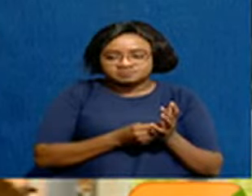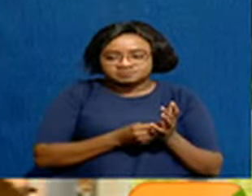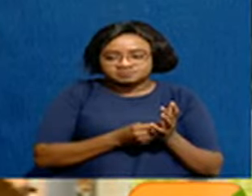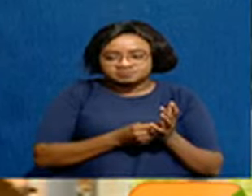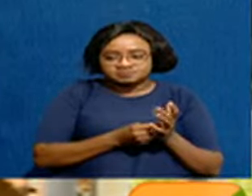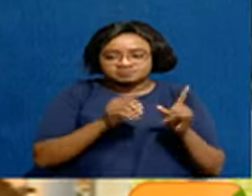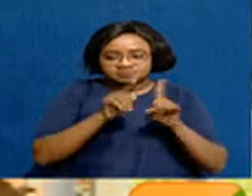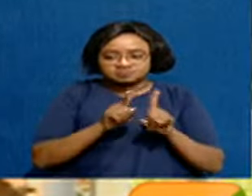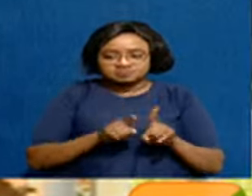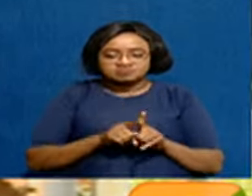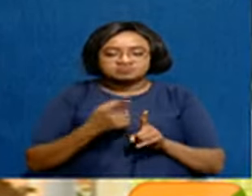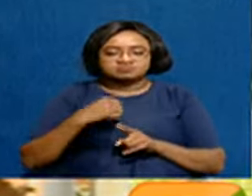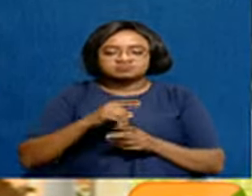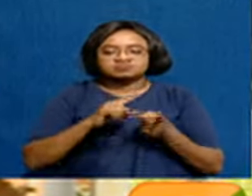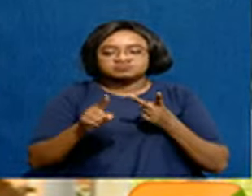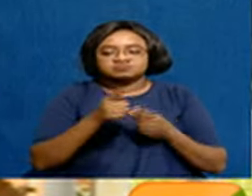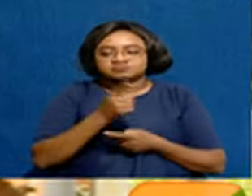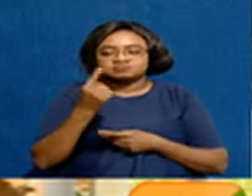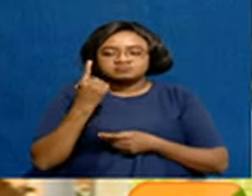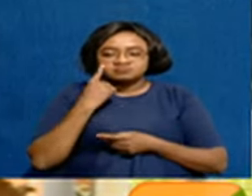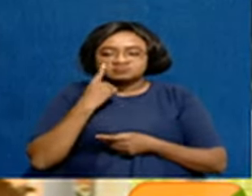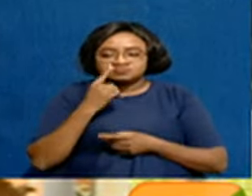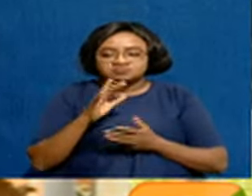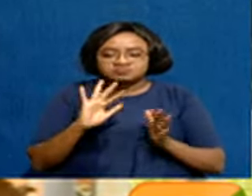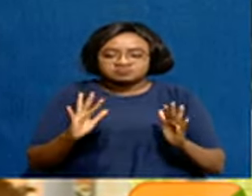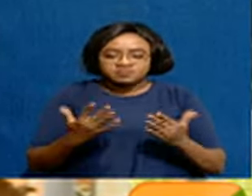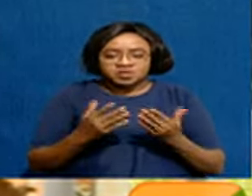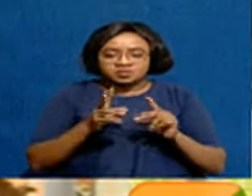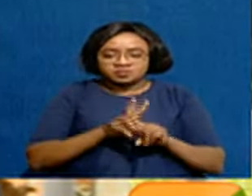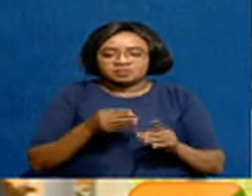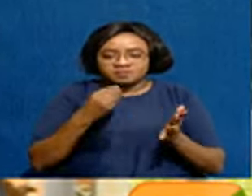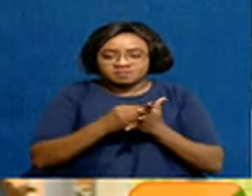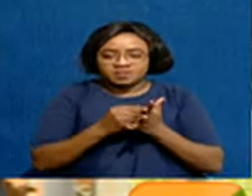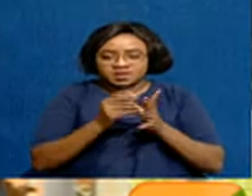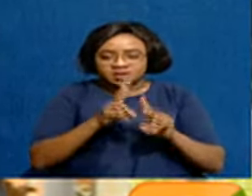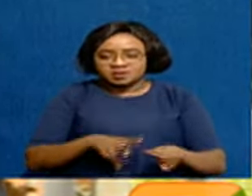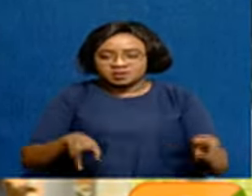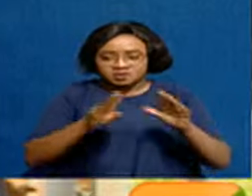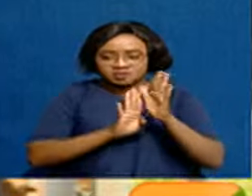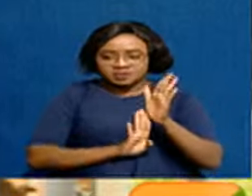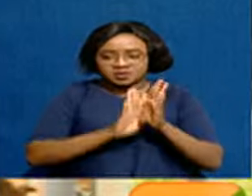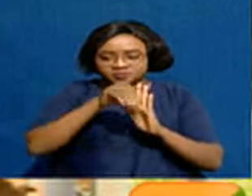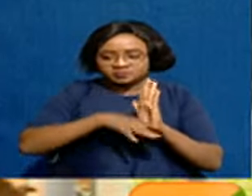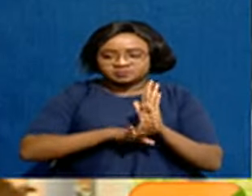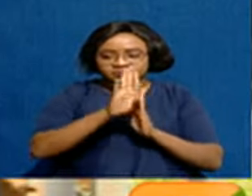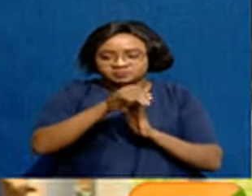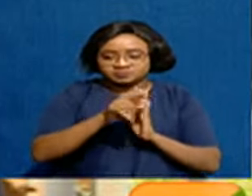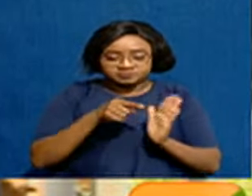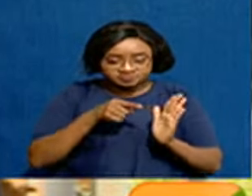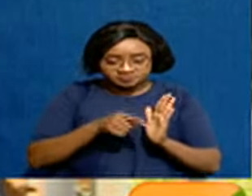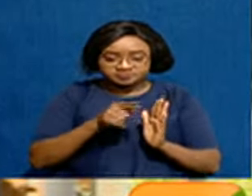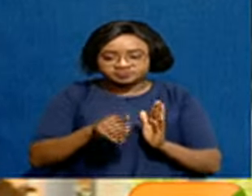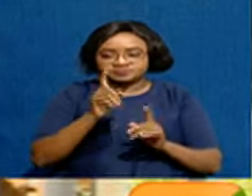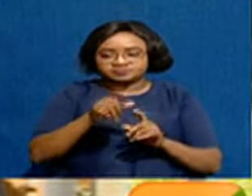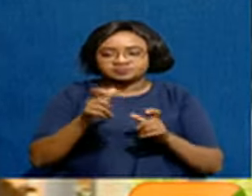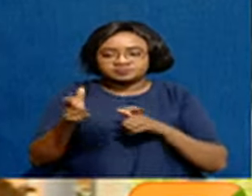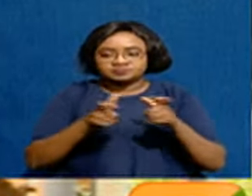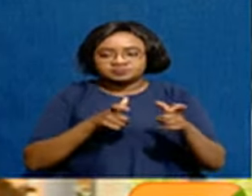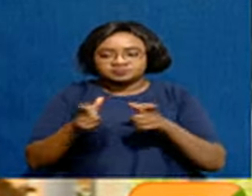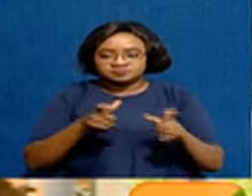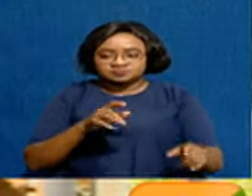And they also look at the inflation, which is supposed to be contained within an